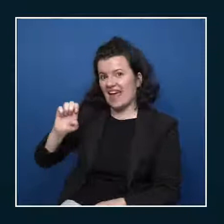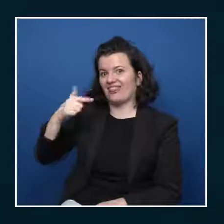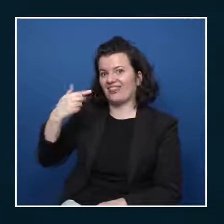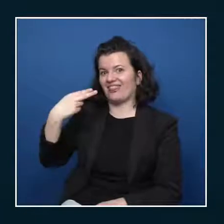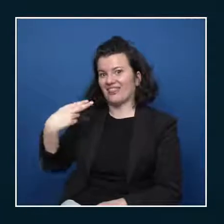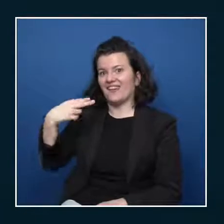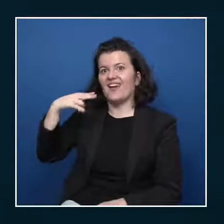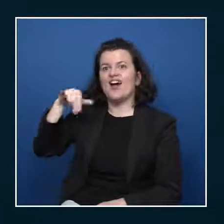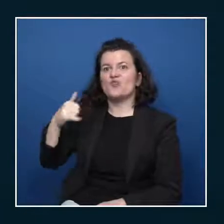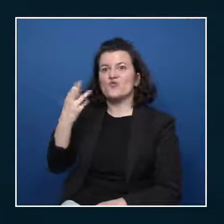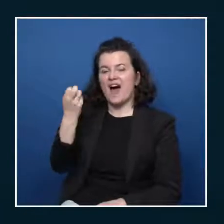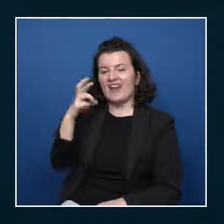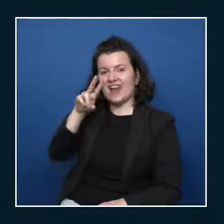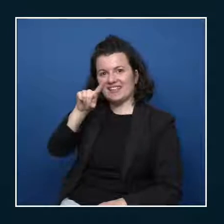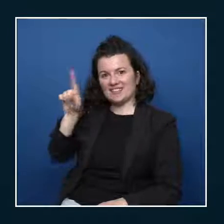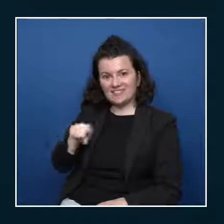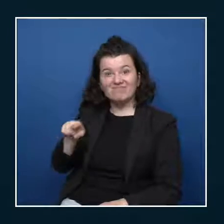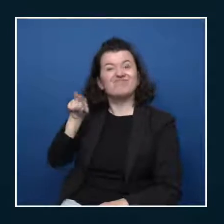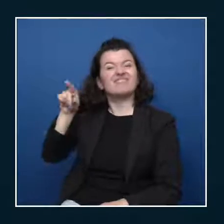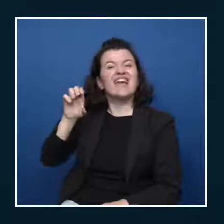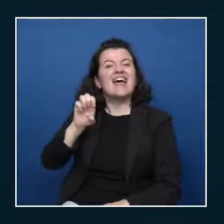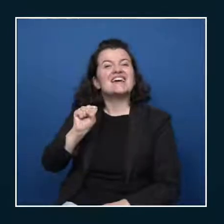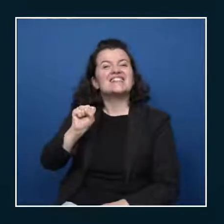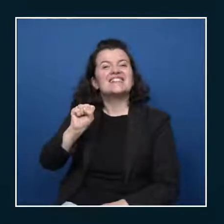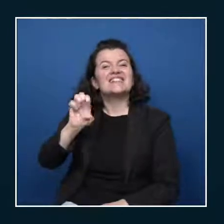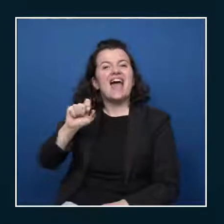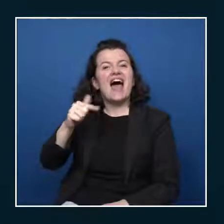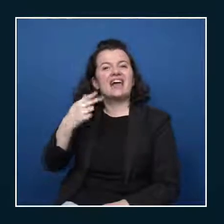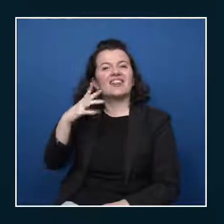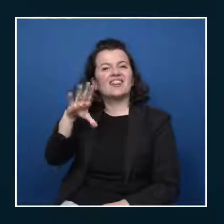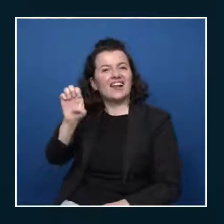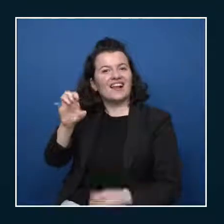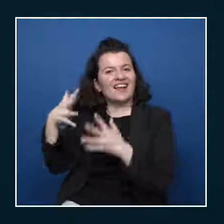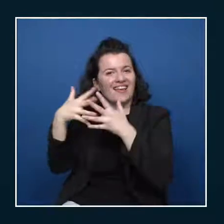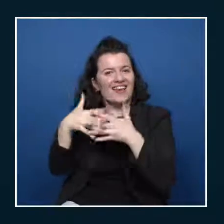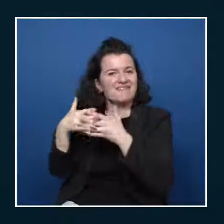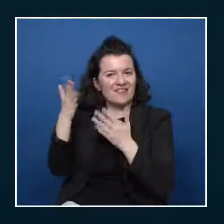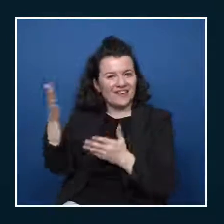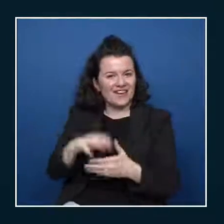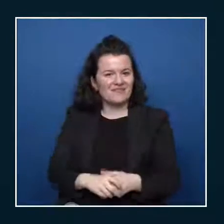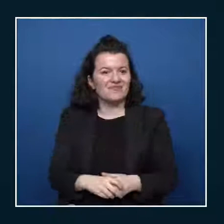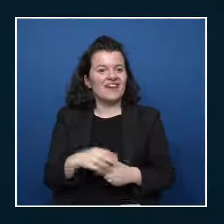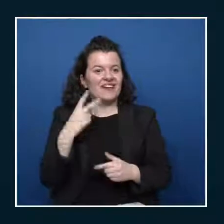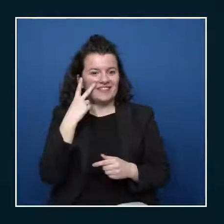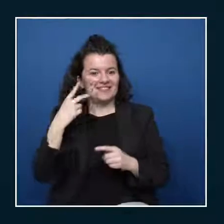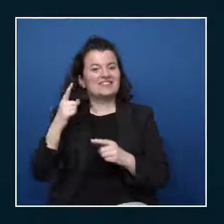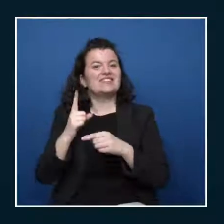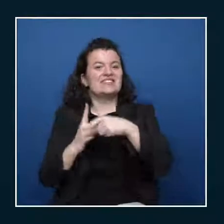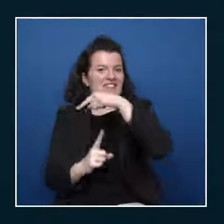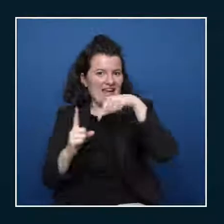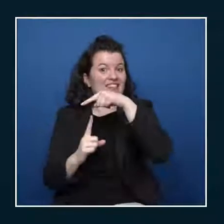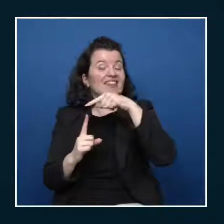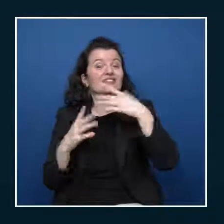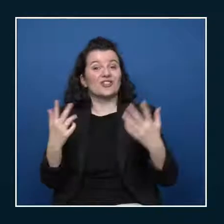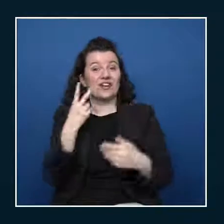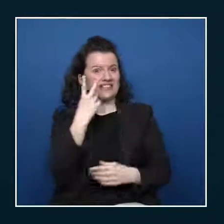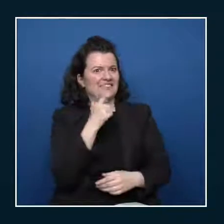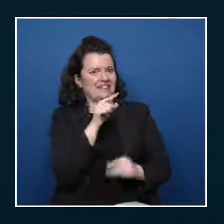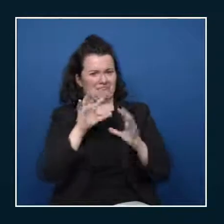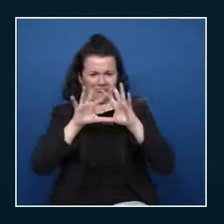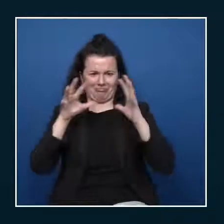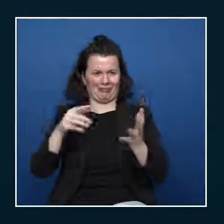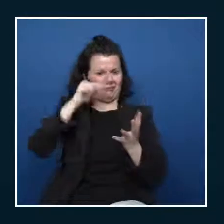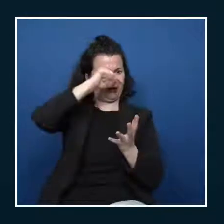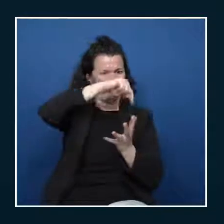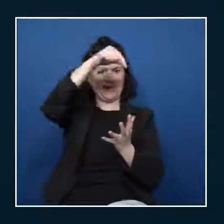is crazy to have you all on the stream from around the world, and it is actually working. We could have imagined that like 12 months ago, we